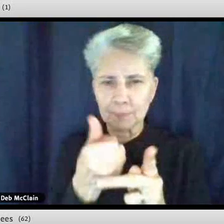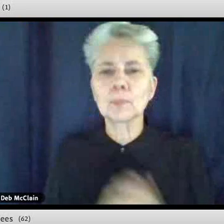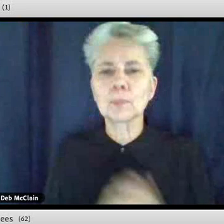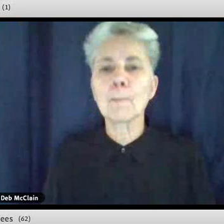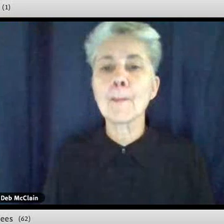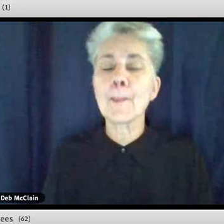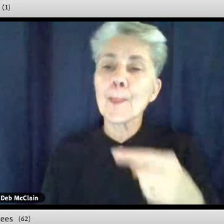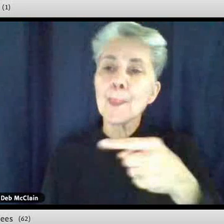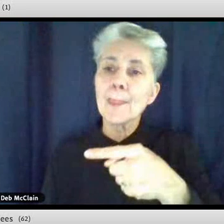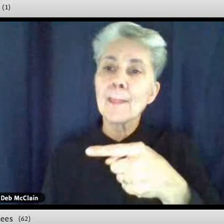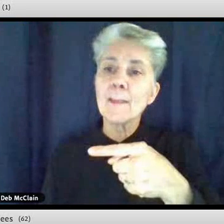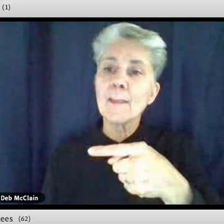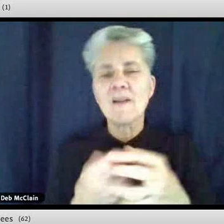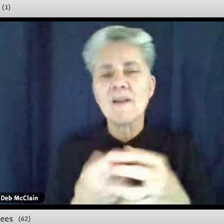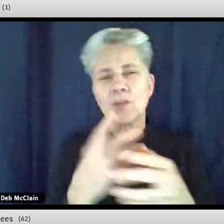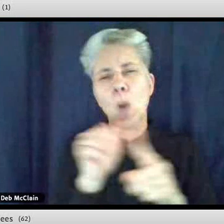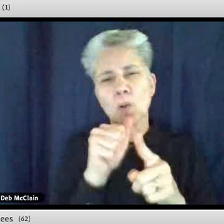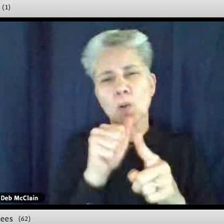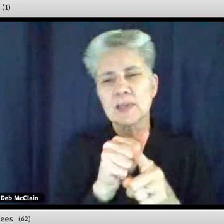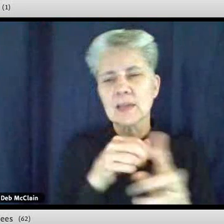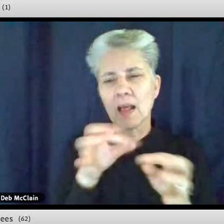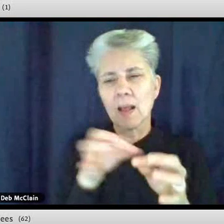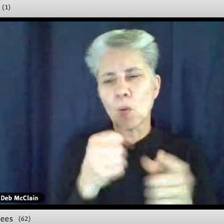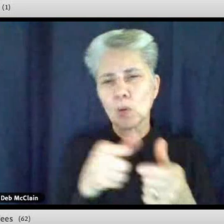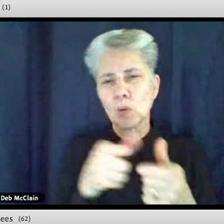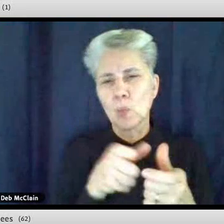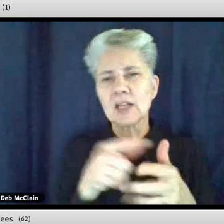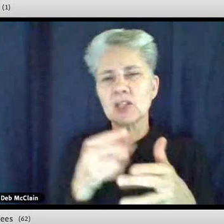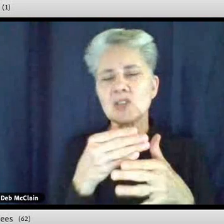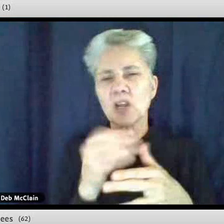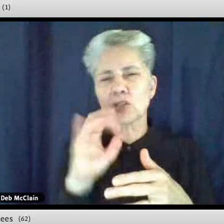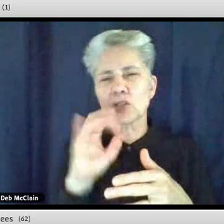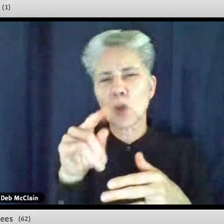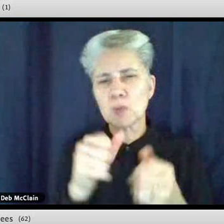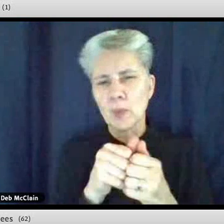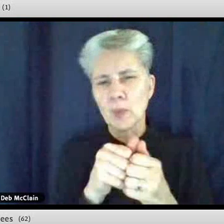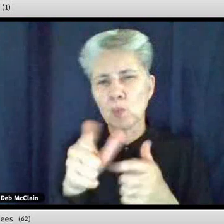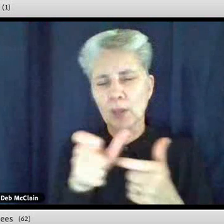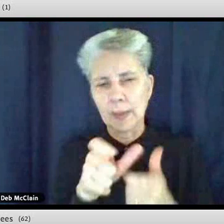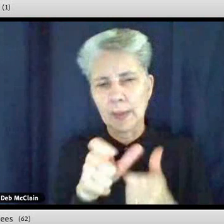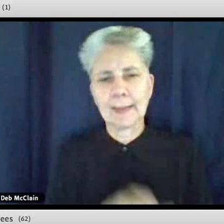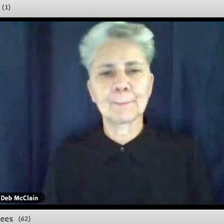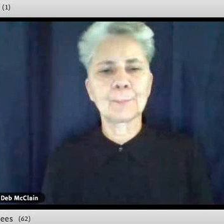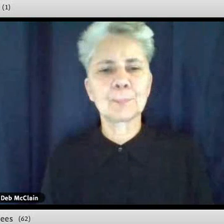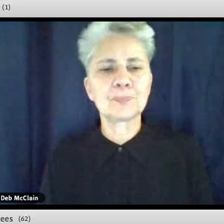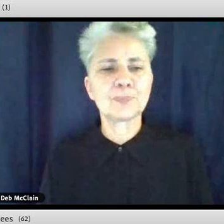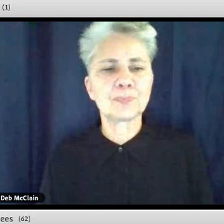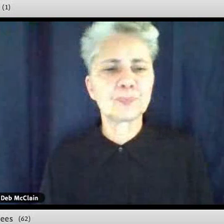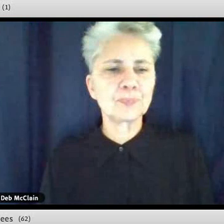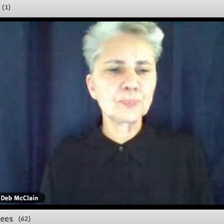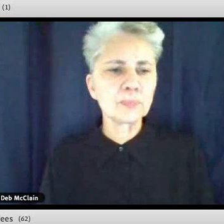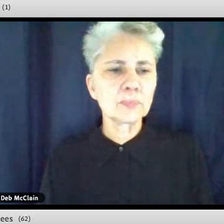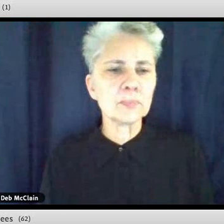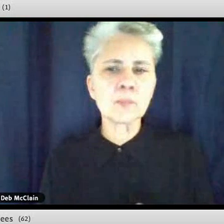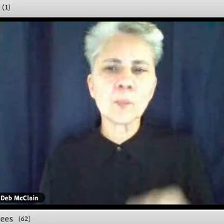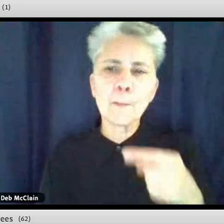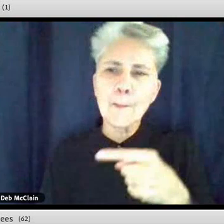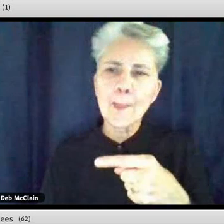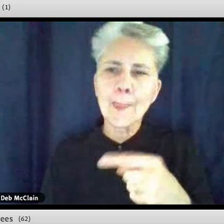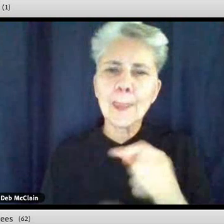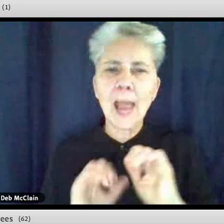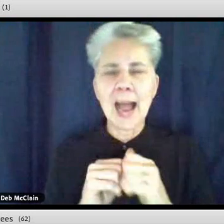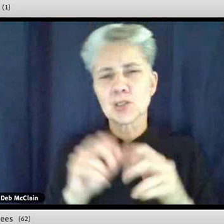know, think about the challenge and remain vigilant. Okay, so a few hoaxes. I'm going to go through these real quick, and then I want to share Snopes with you